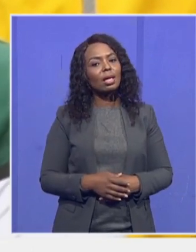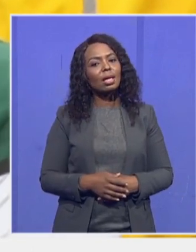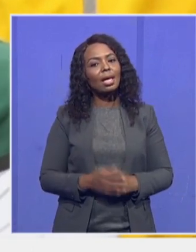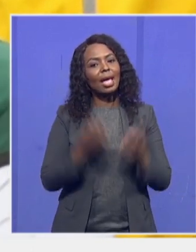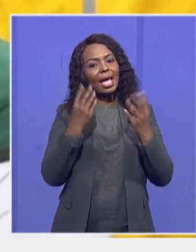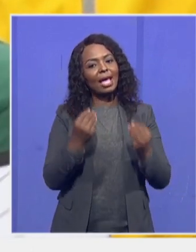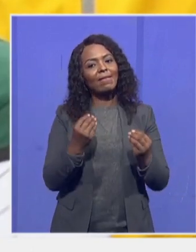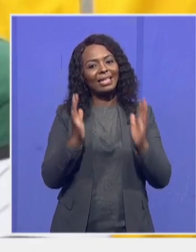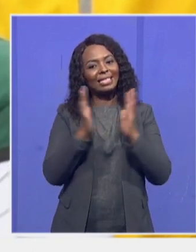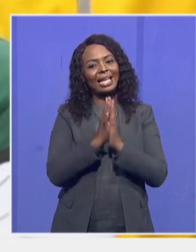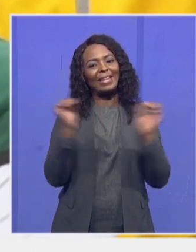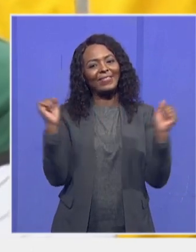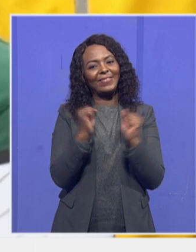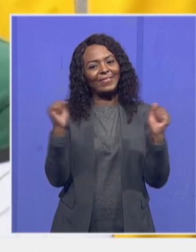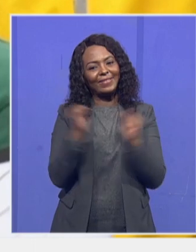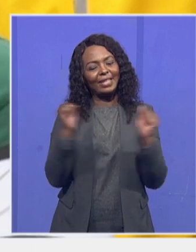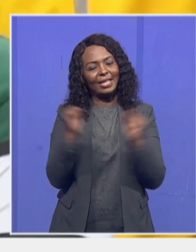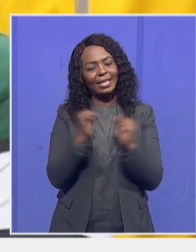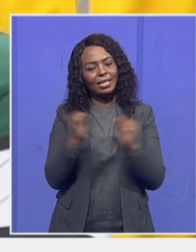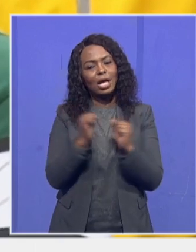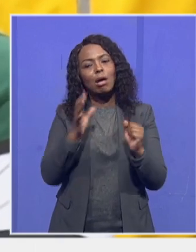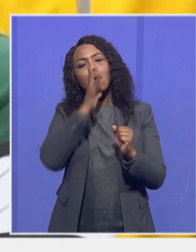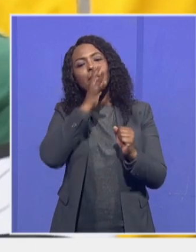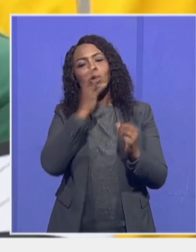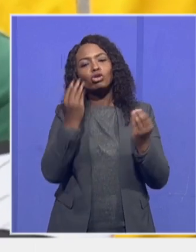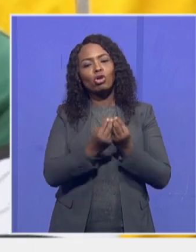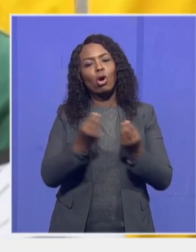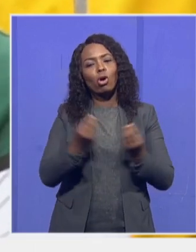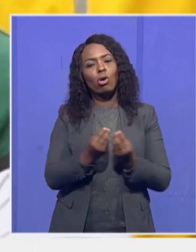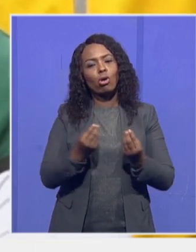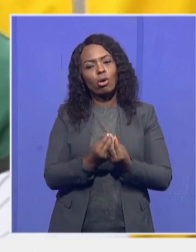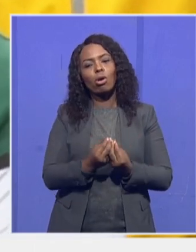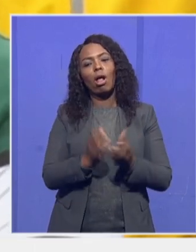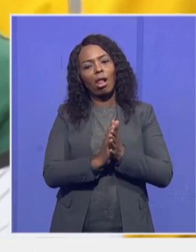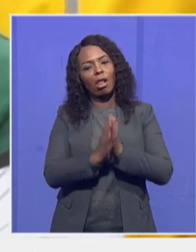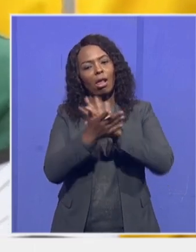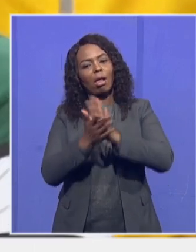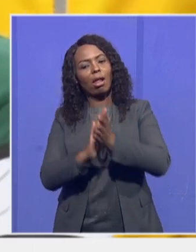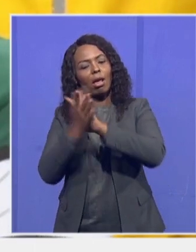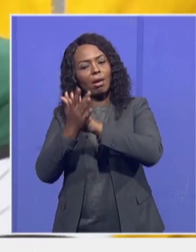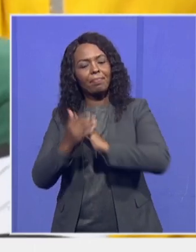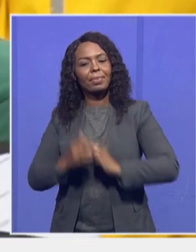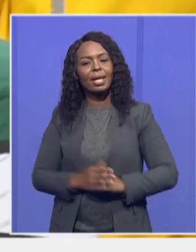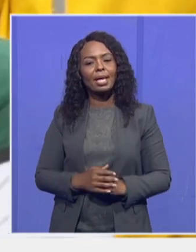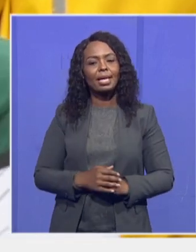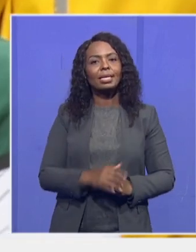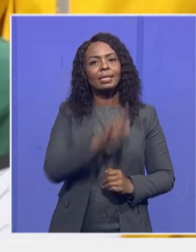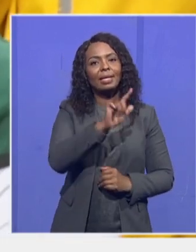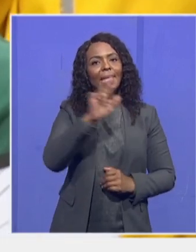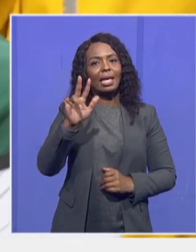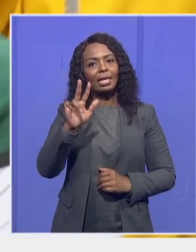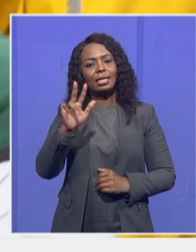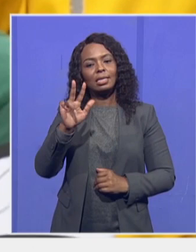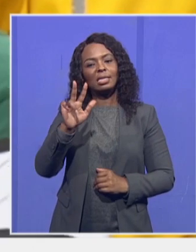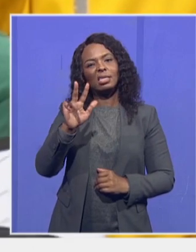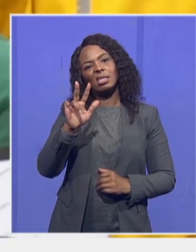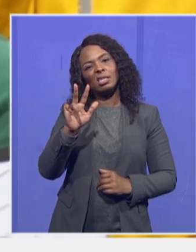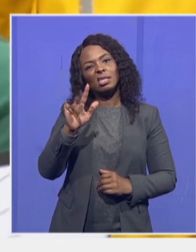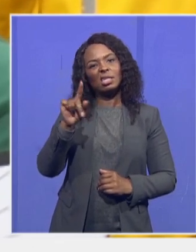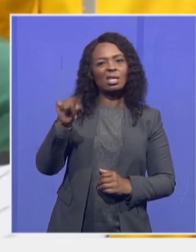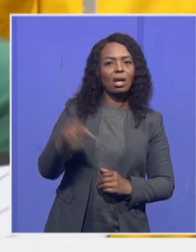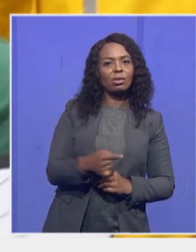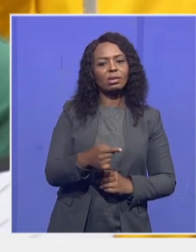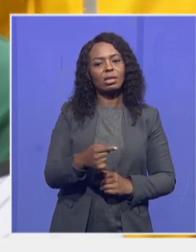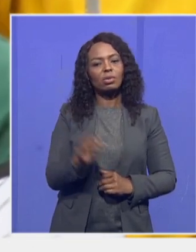And about the too much stock also, there's got the damage. About the 70,000-80,000 and stock already,